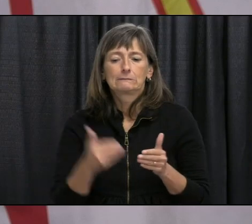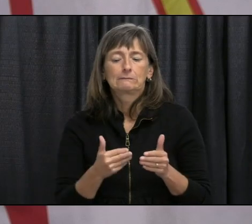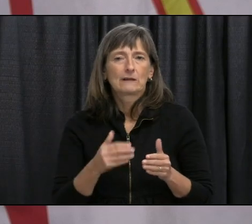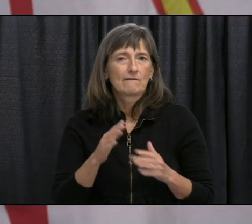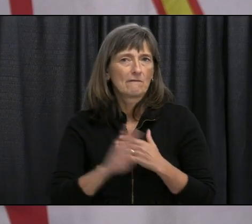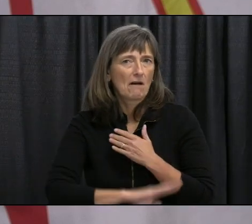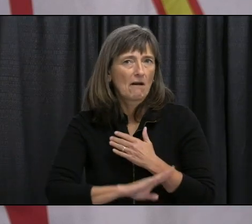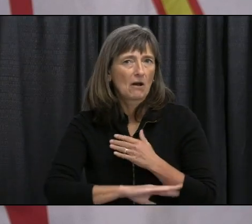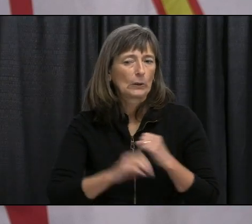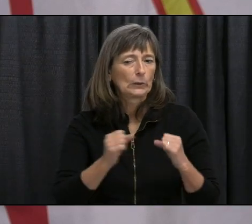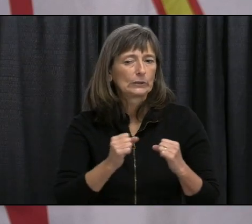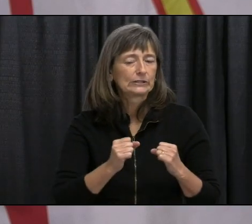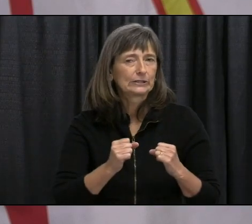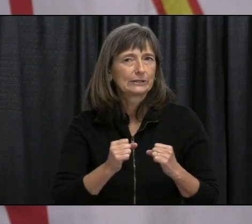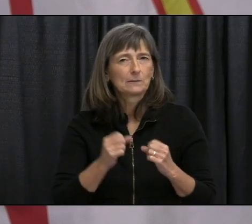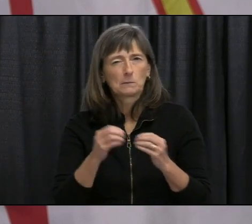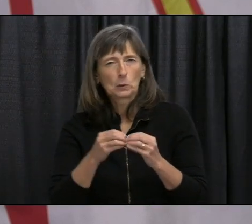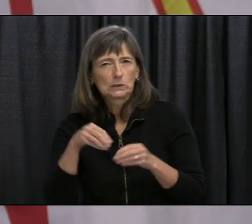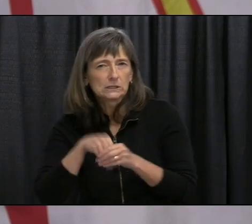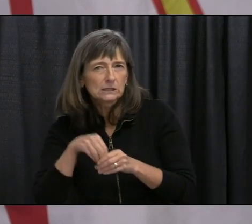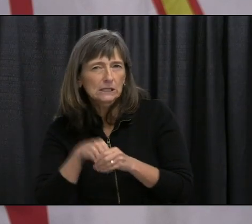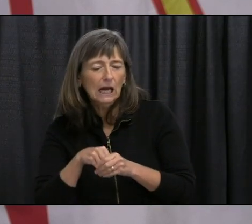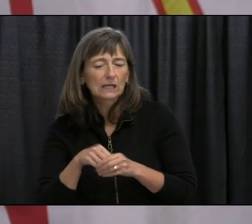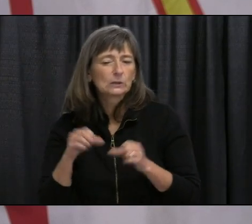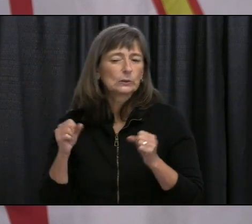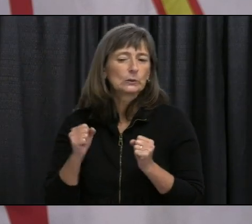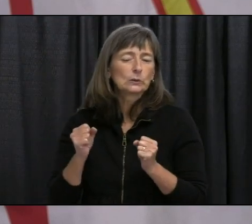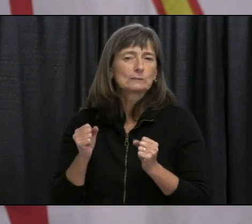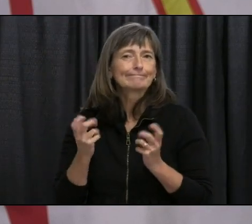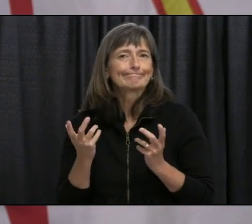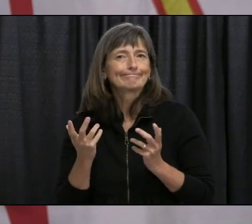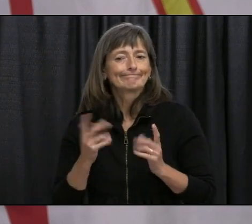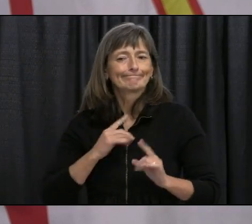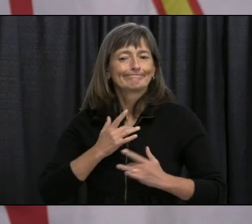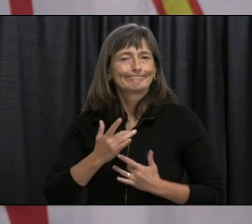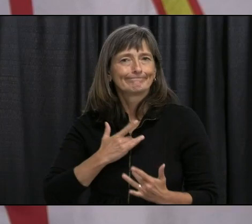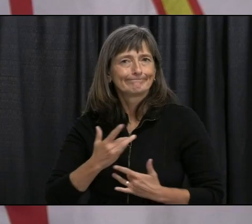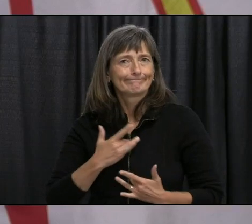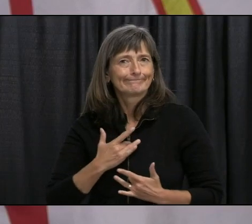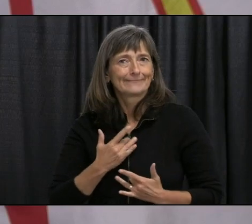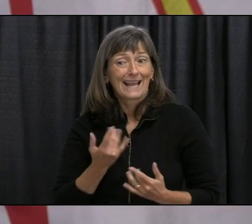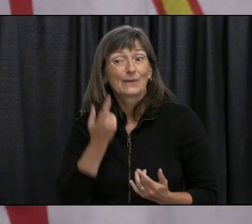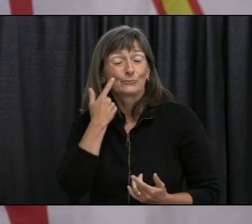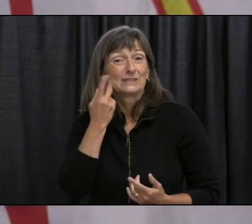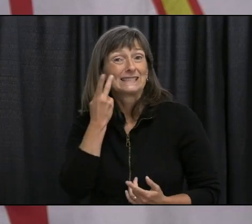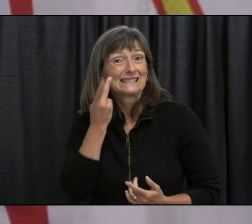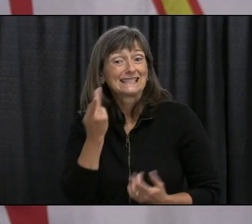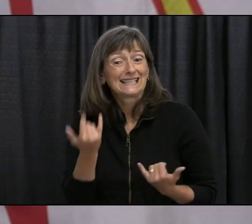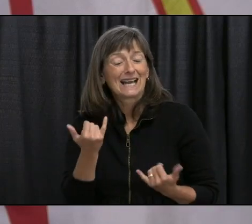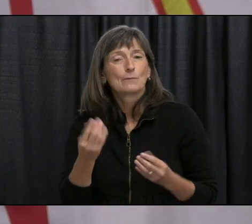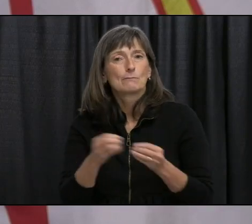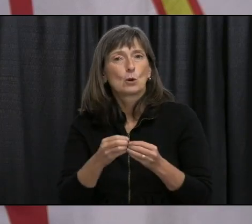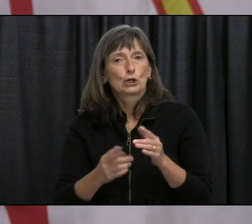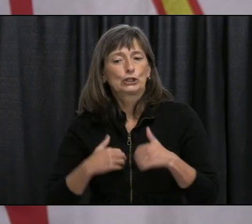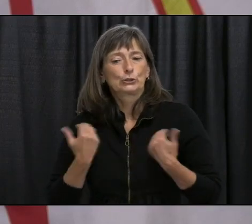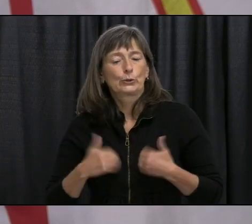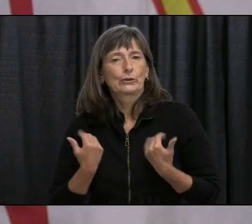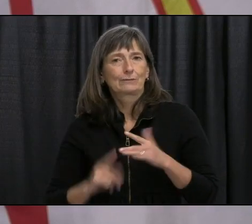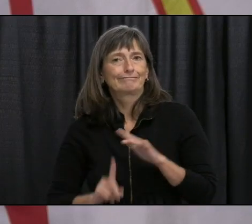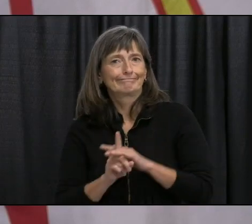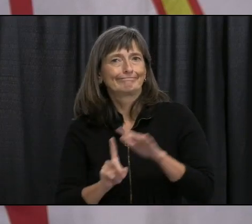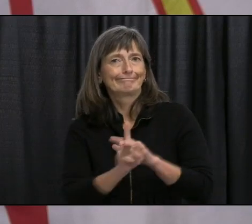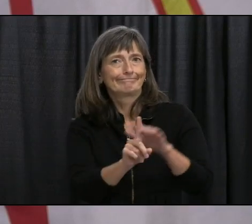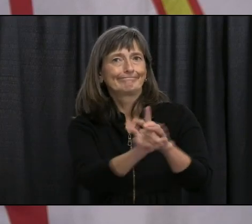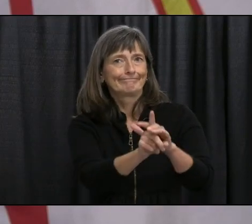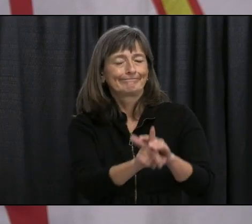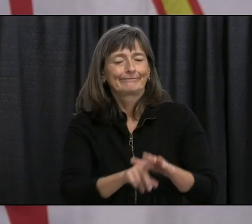indoors. And we have seen in other provinces an increase in cases, particularly among young people. For our youth, I want to remind you that it is important